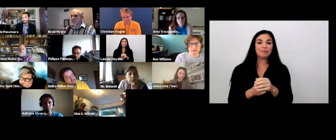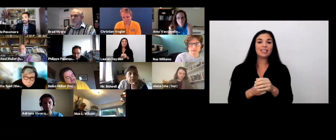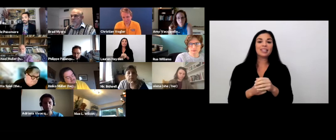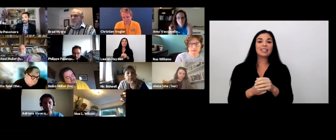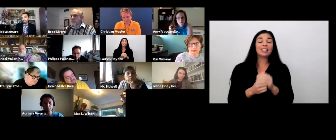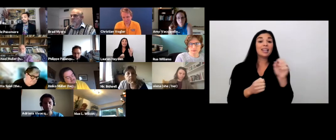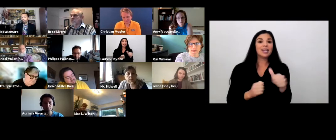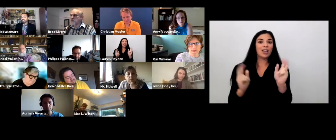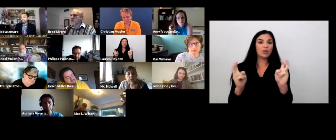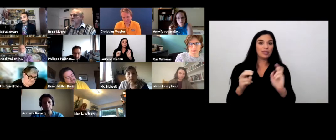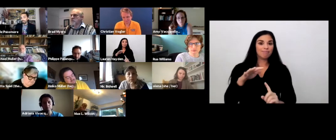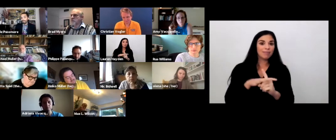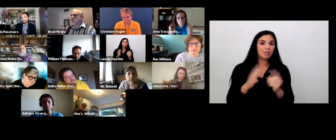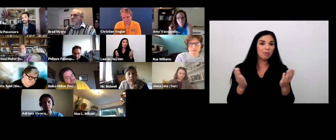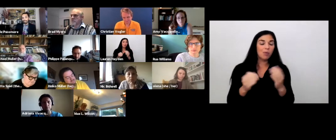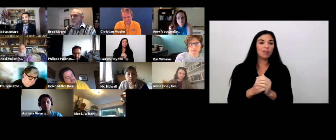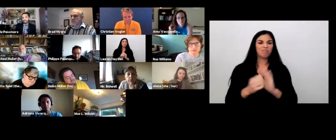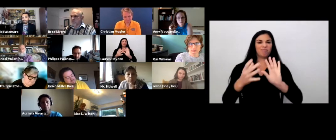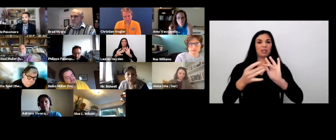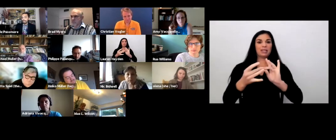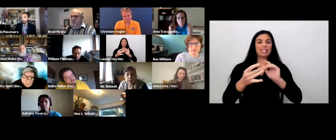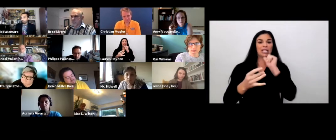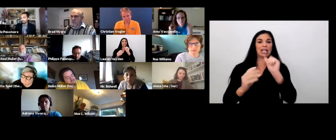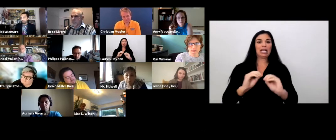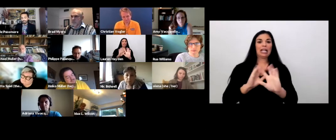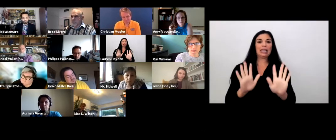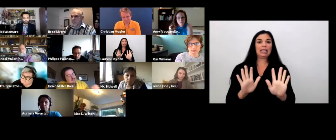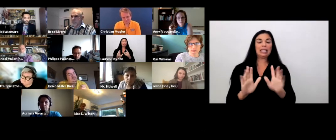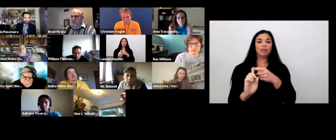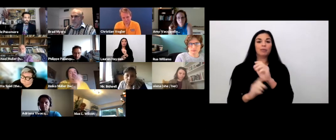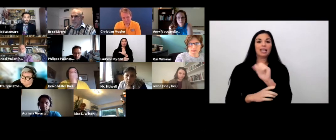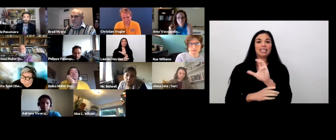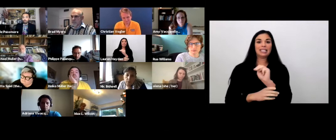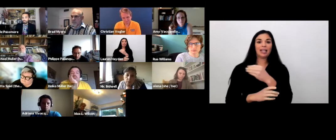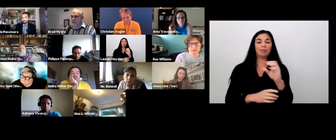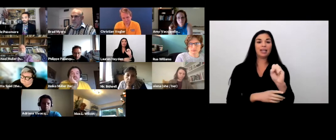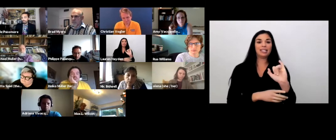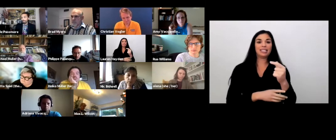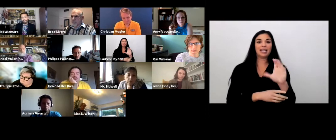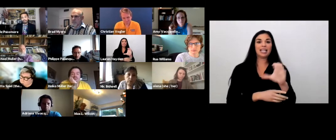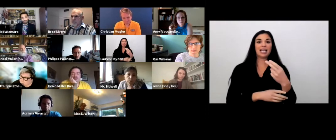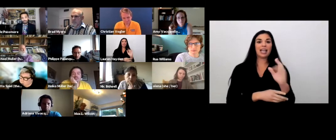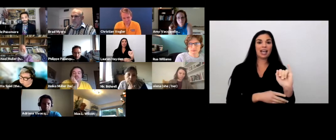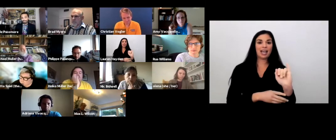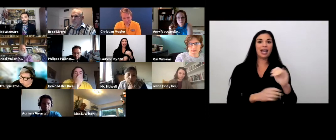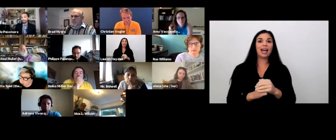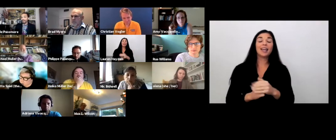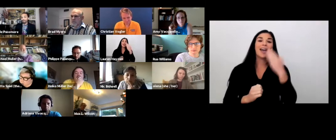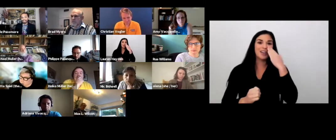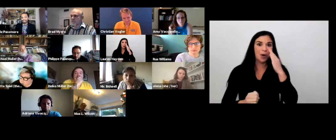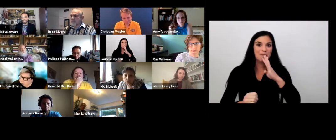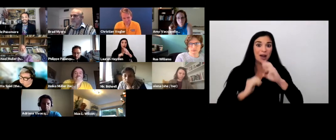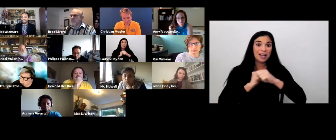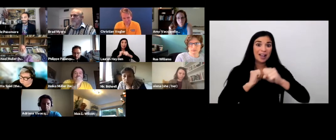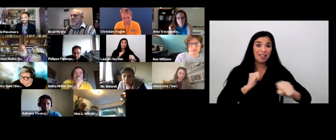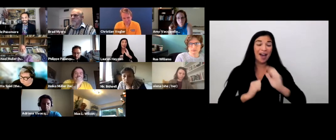Another theme was that there was unclear messaging from ACM and SIGCHI for planning purposes. There's more, but I've been talking a lot. I'm gonna wrap